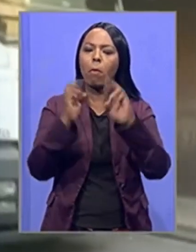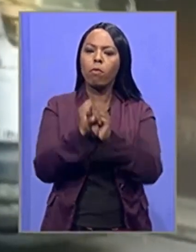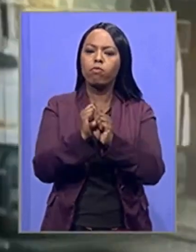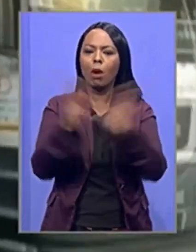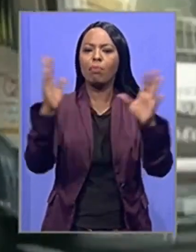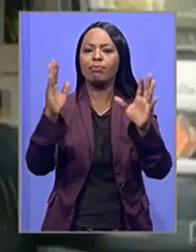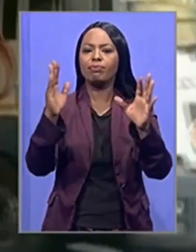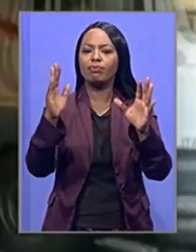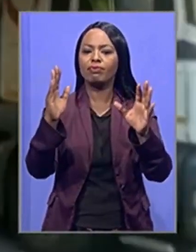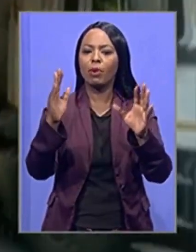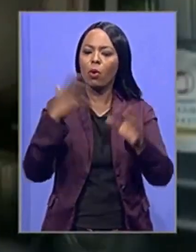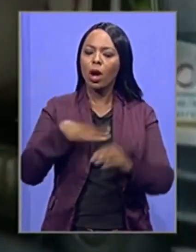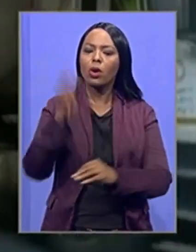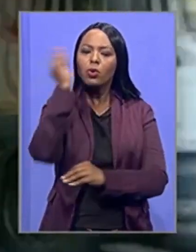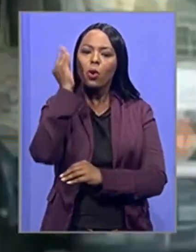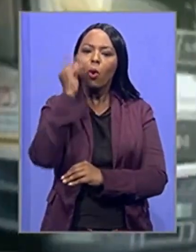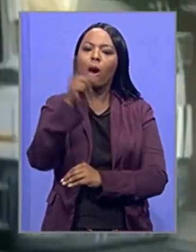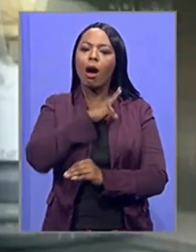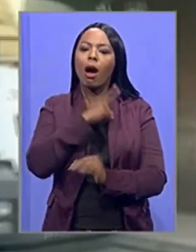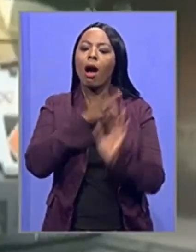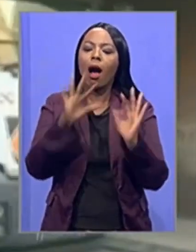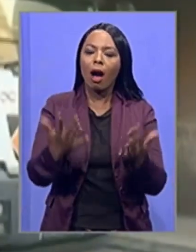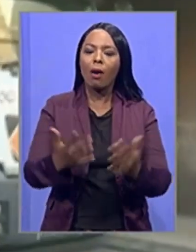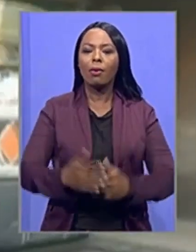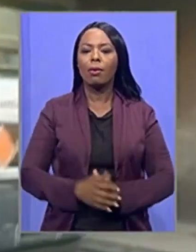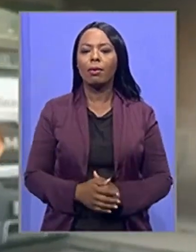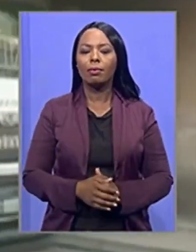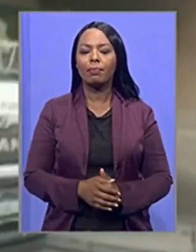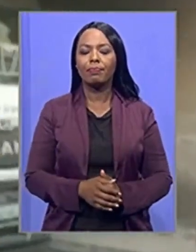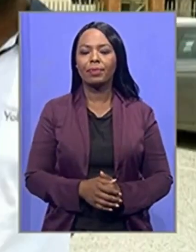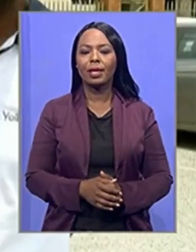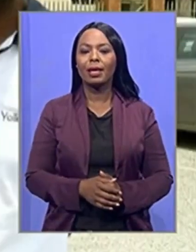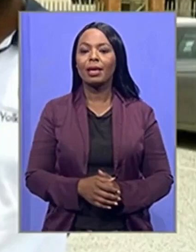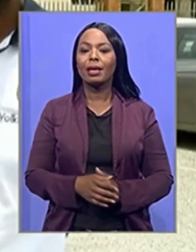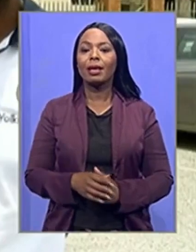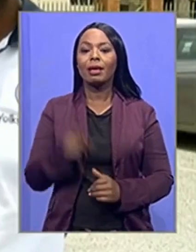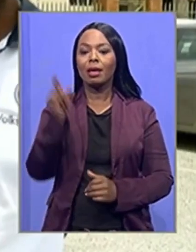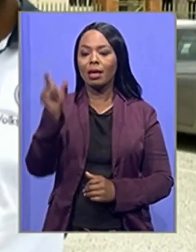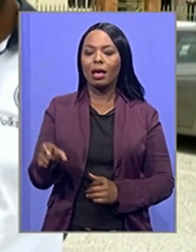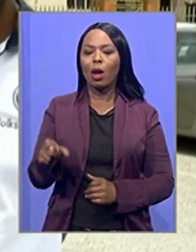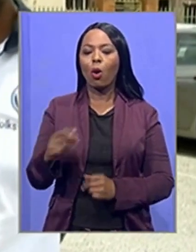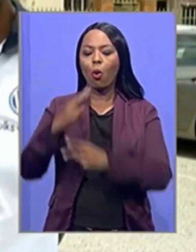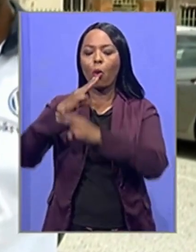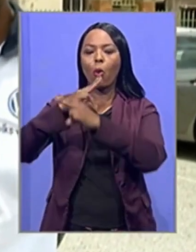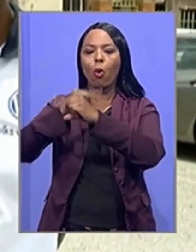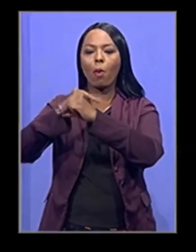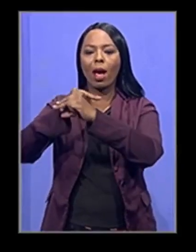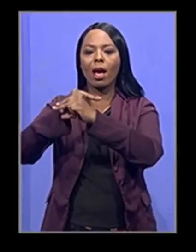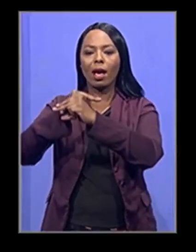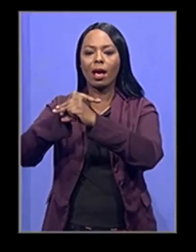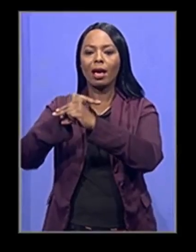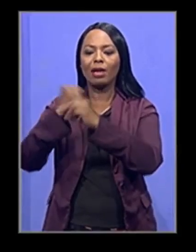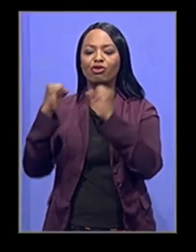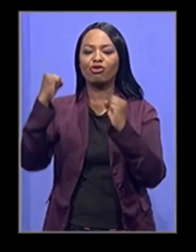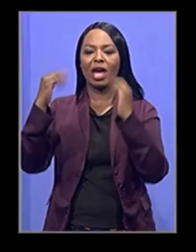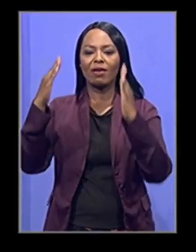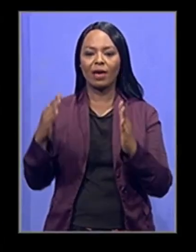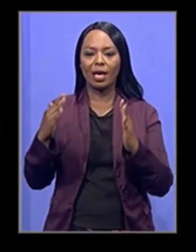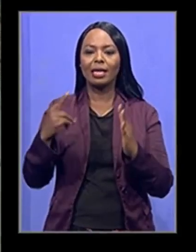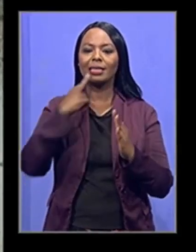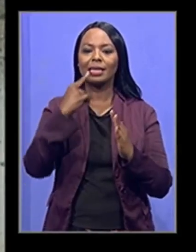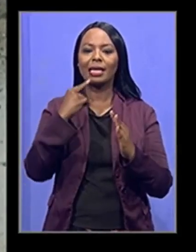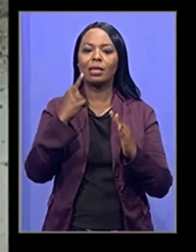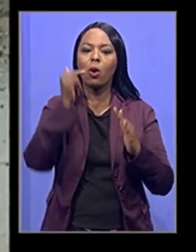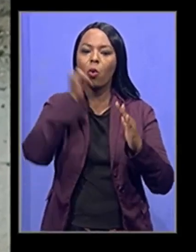Mosumo wa toroko pele e kgwamala kabe a molelo. Mokgweetsi ona wa Uber a re sejanaga sa gagwe se ne sa palelwa ke go